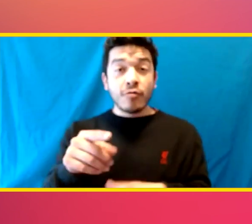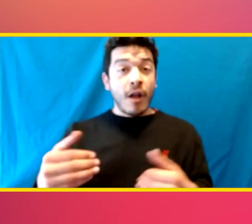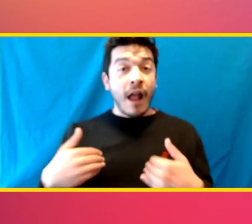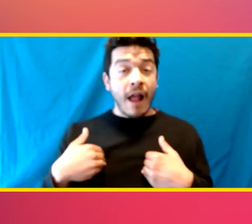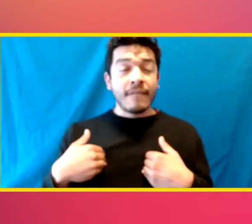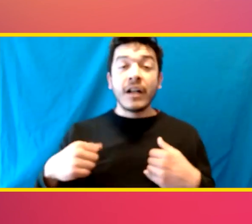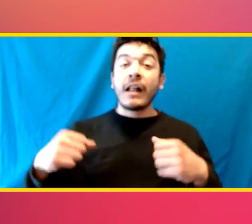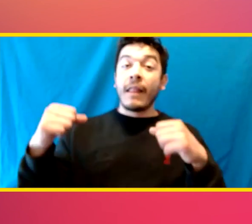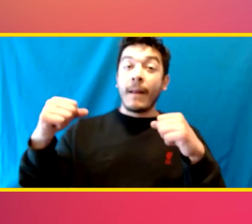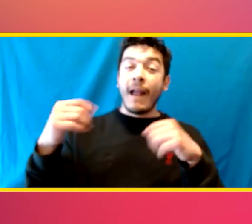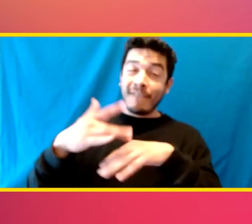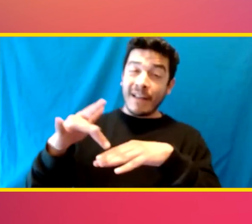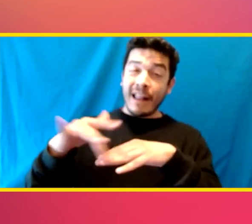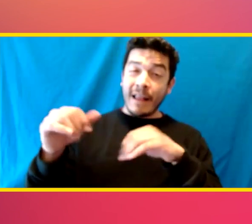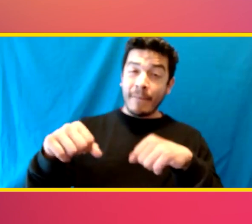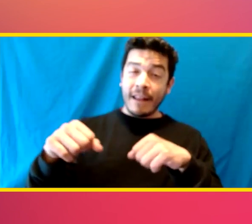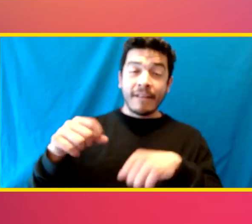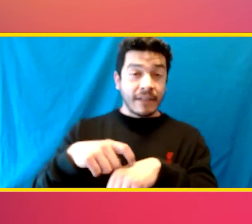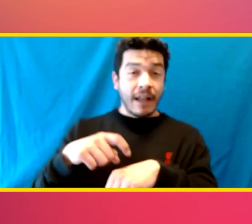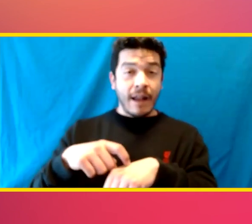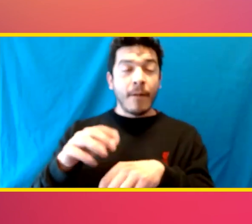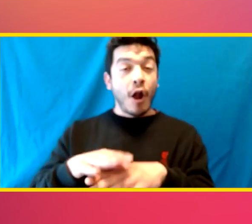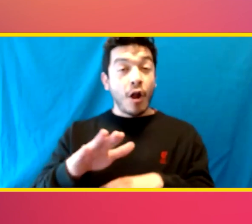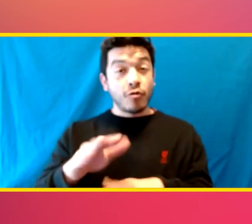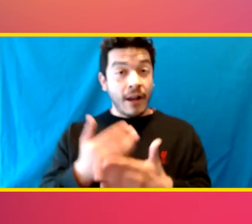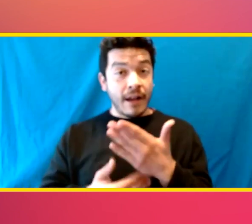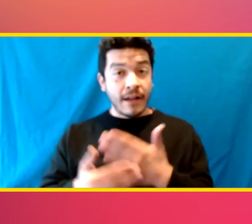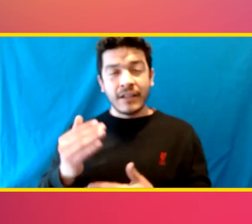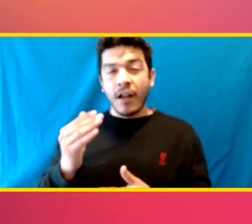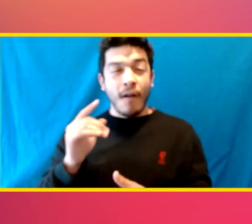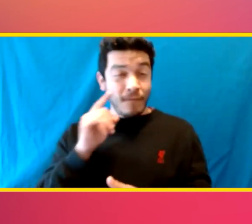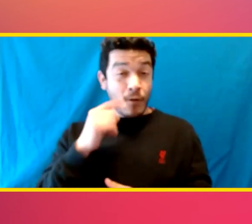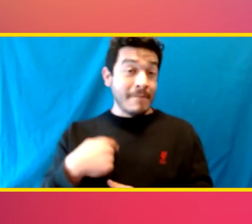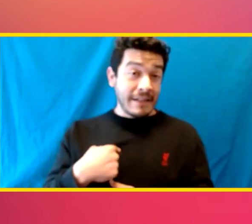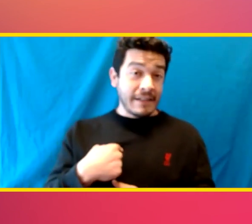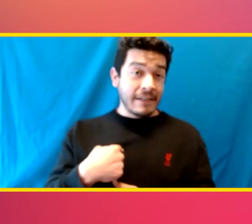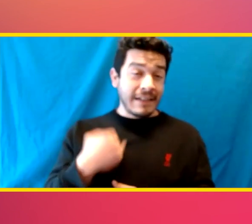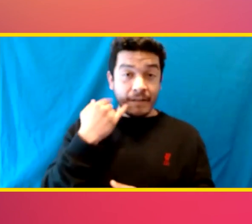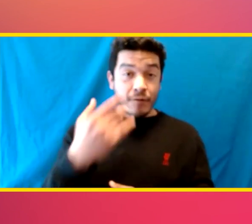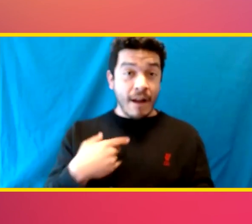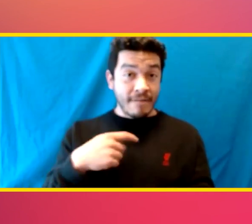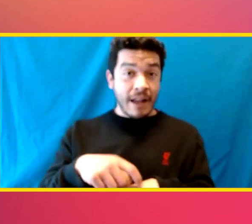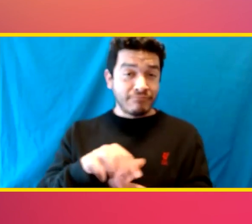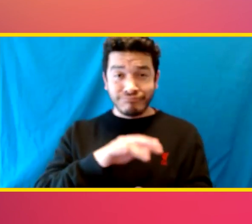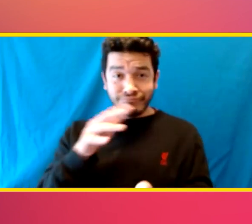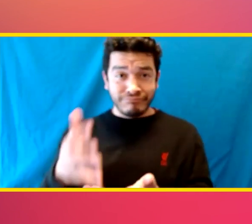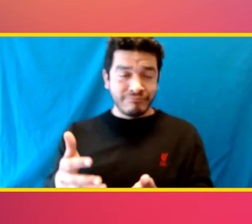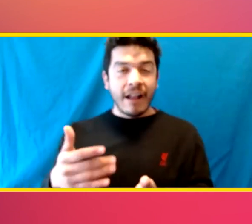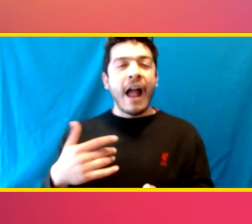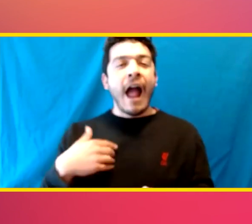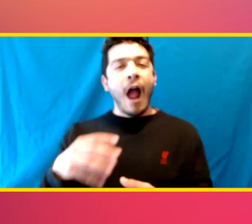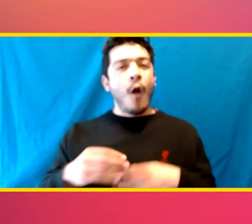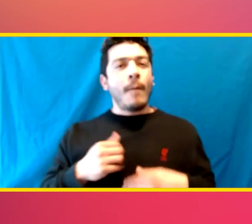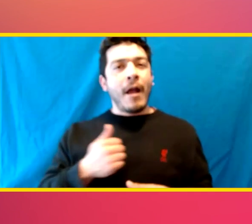the availability of time on your hands, like for me, I get to dictate my time because I own my